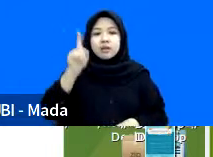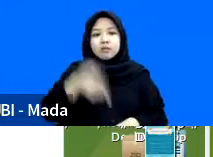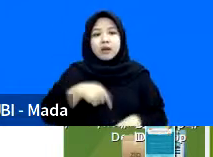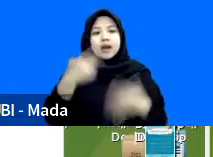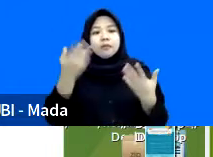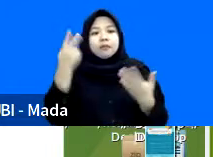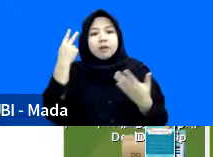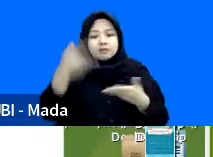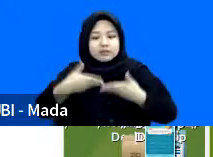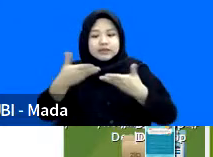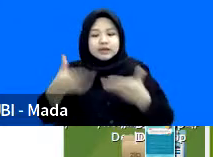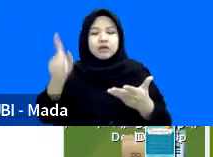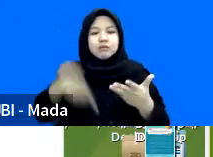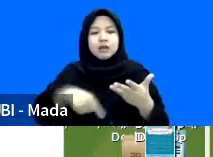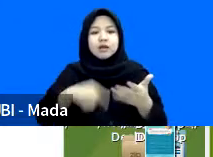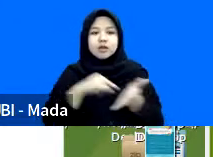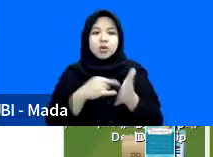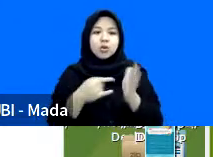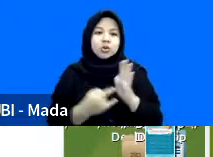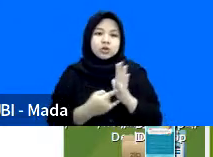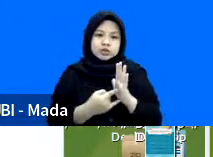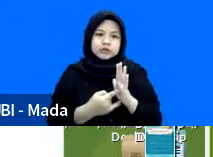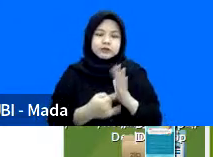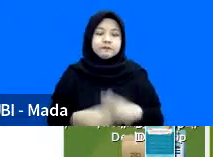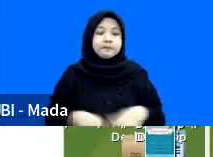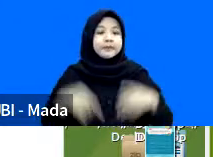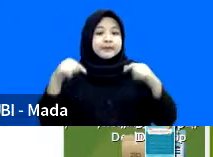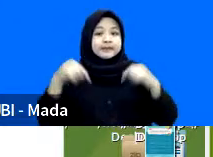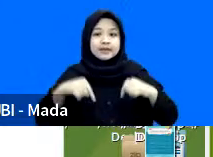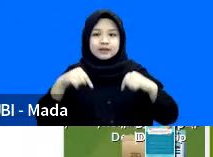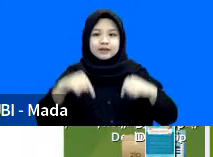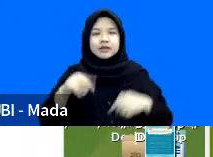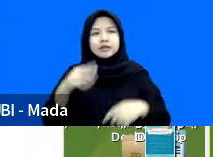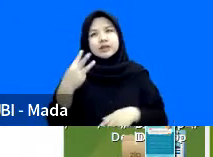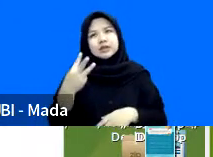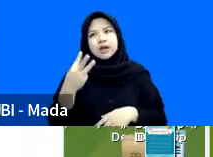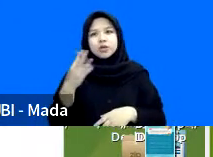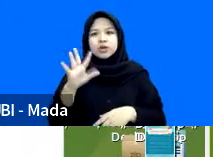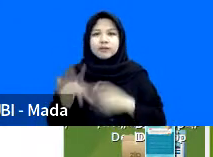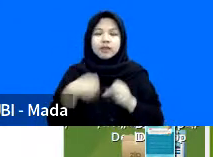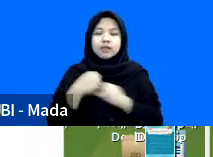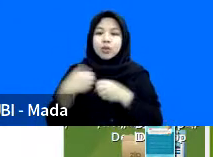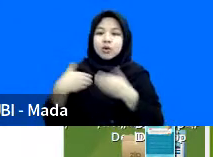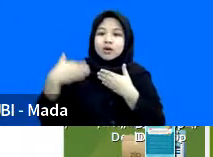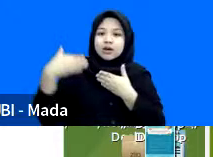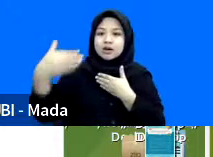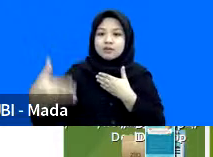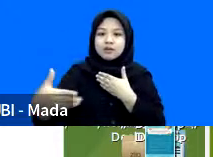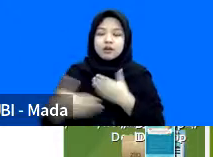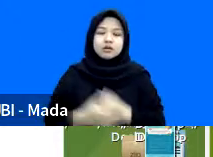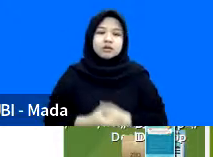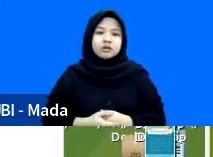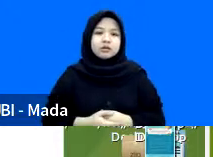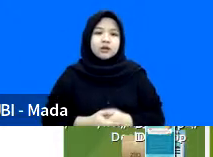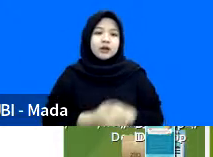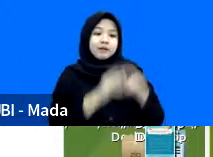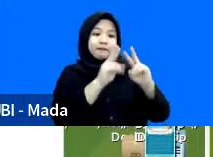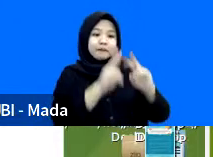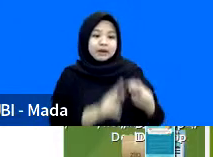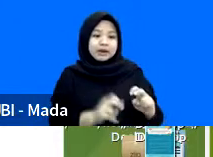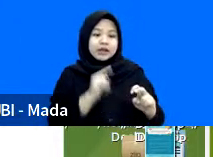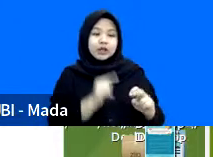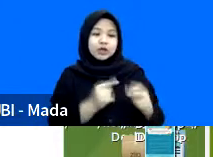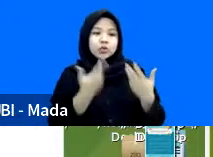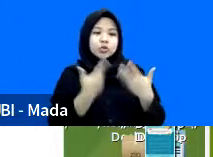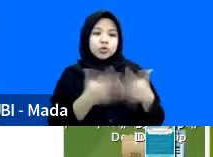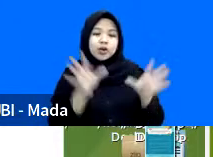period. By immediate time period, I would say even in the next 3 to 5 years. And secondly, research is completely concluded that face-to-face education